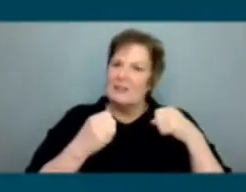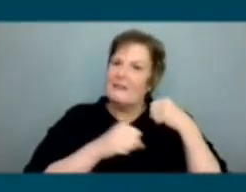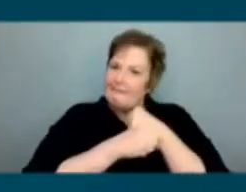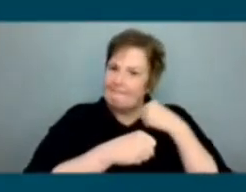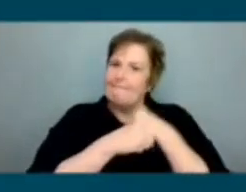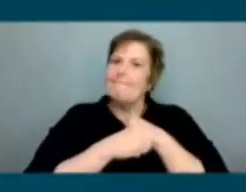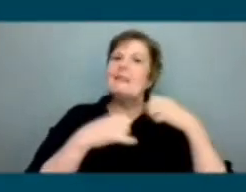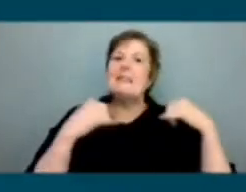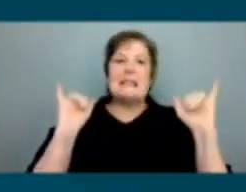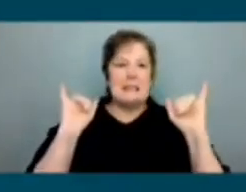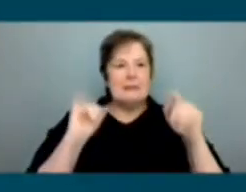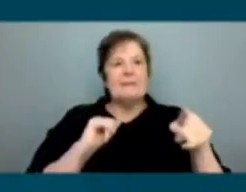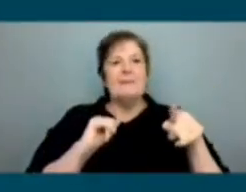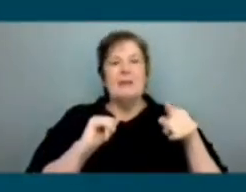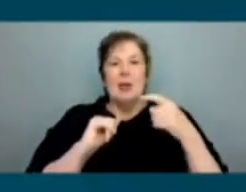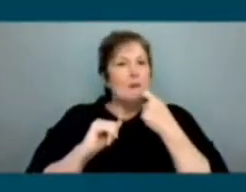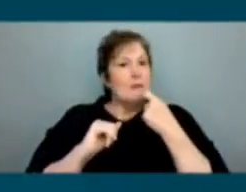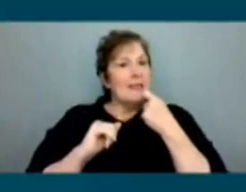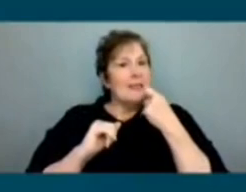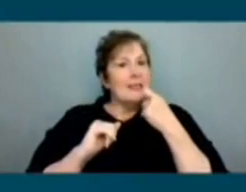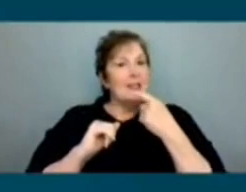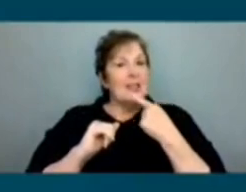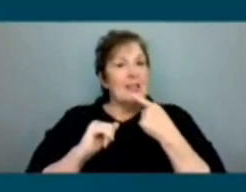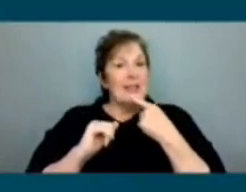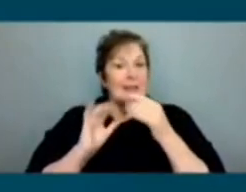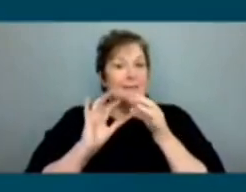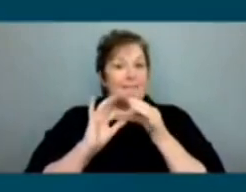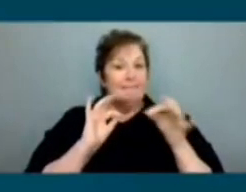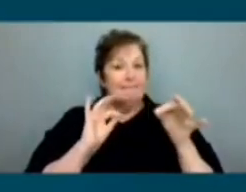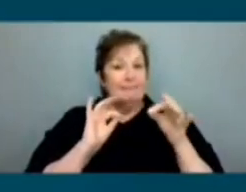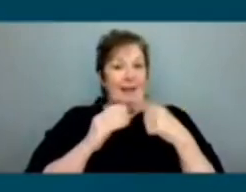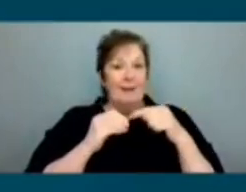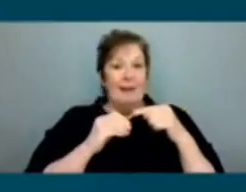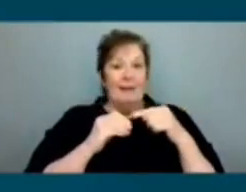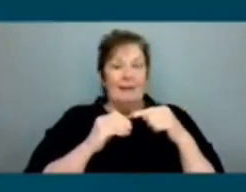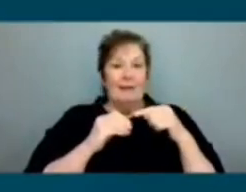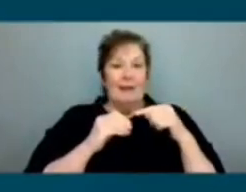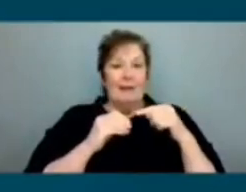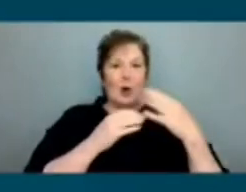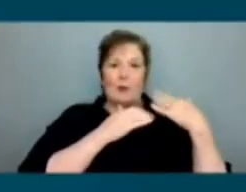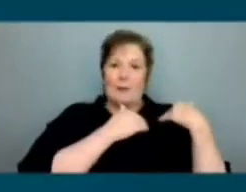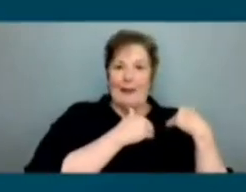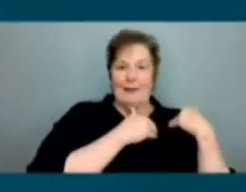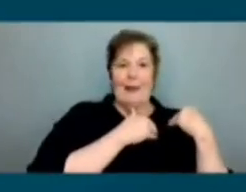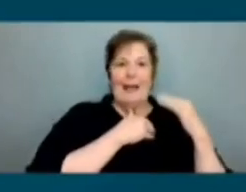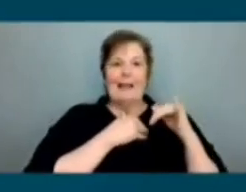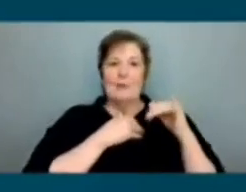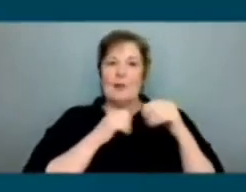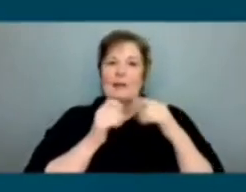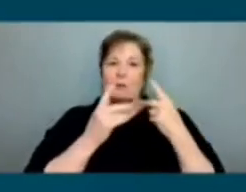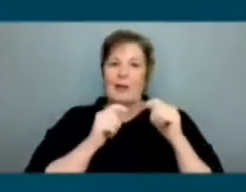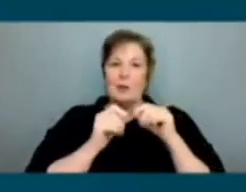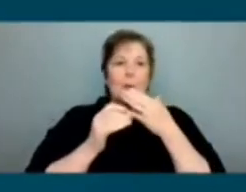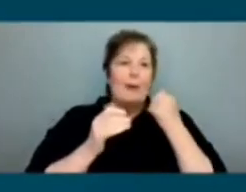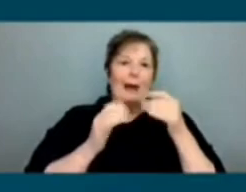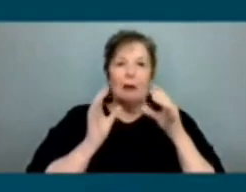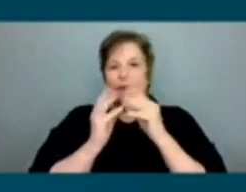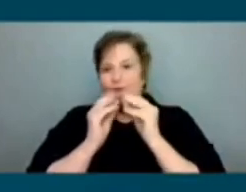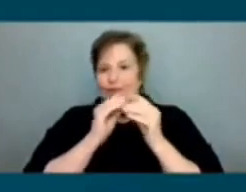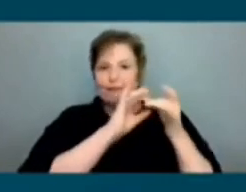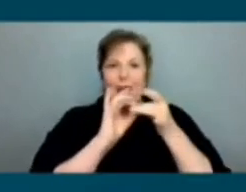she said in a recent Axios article about accountability as we seek to better collaborate to resolve